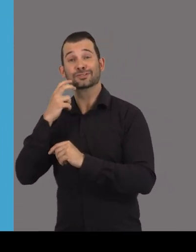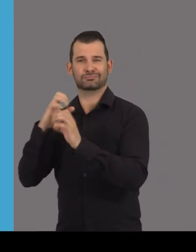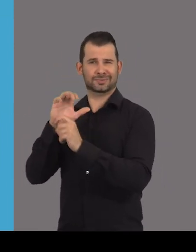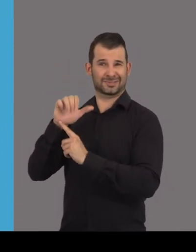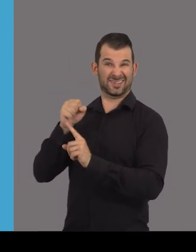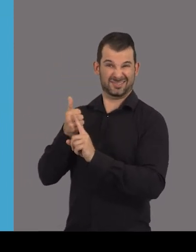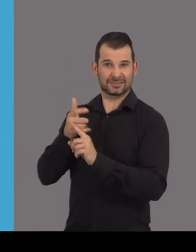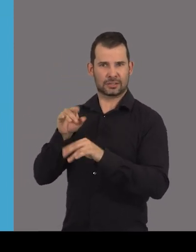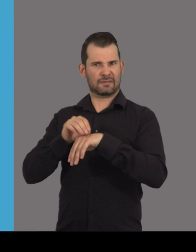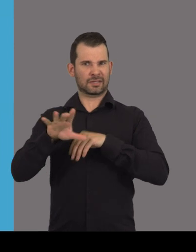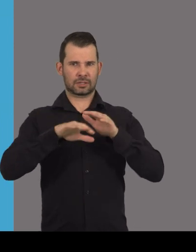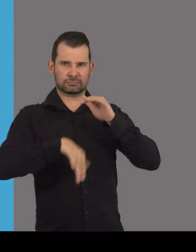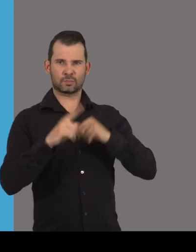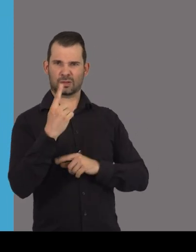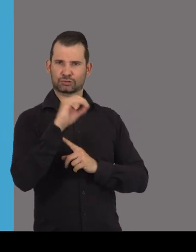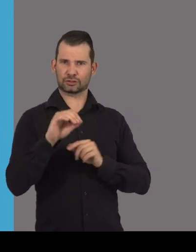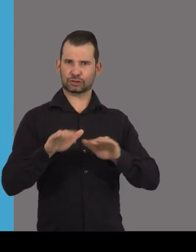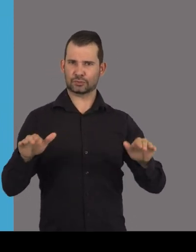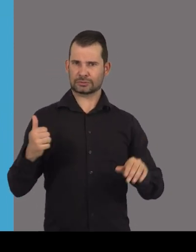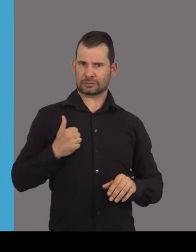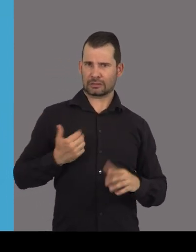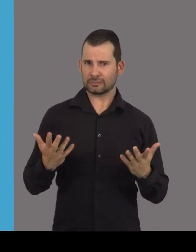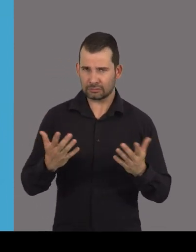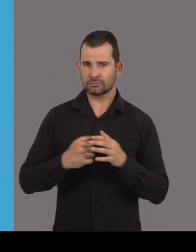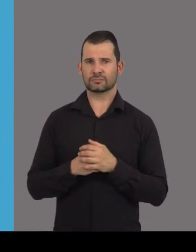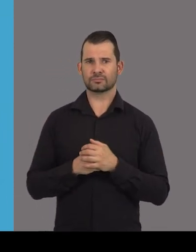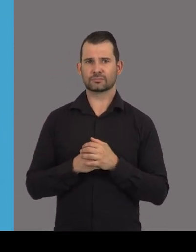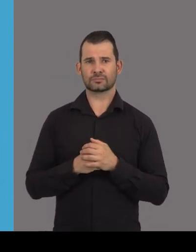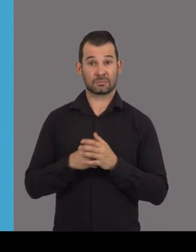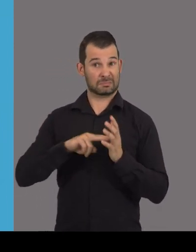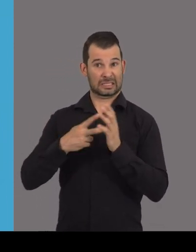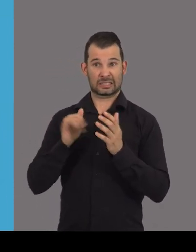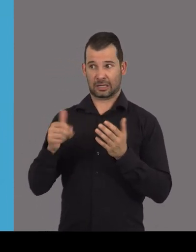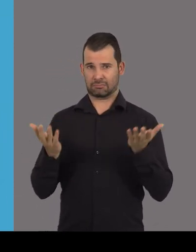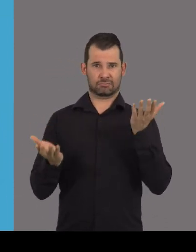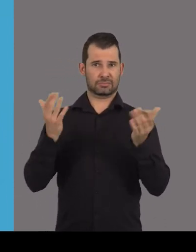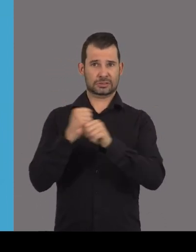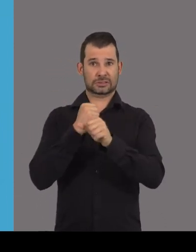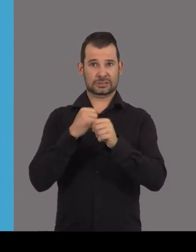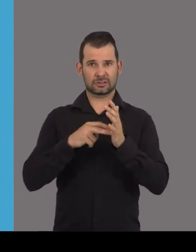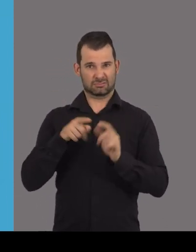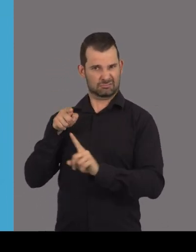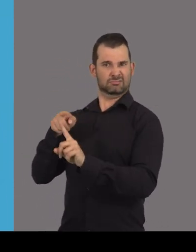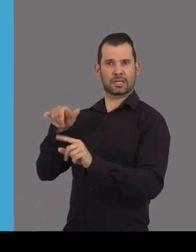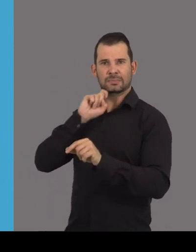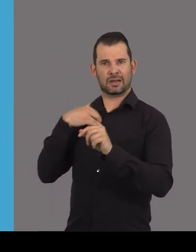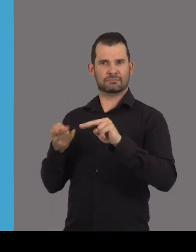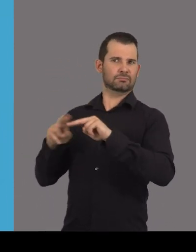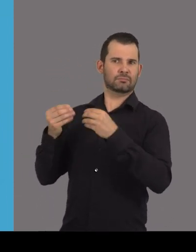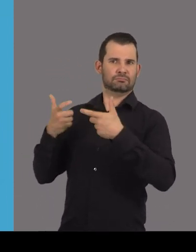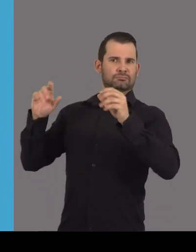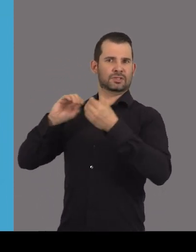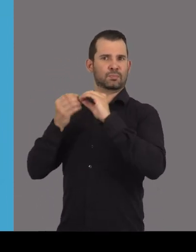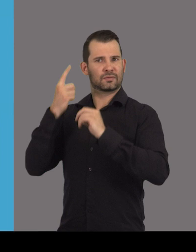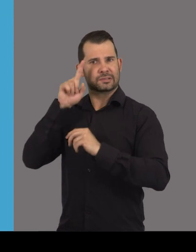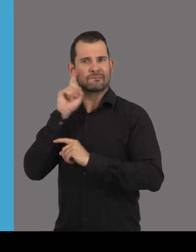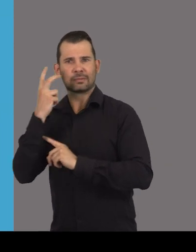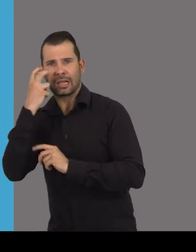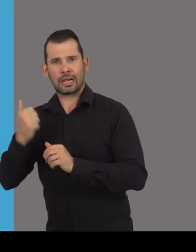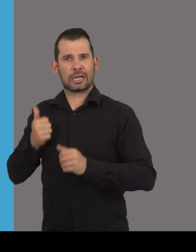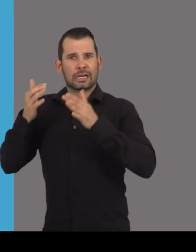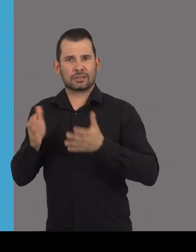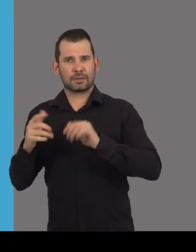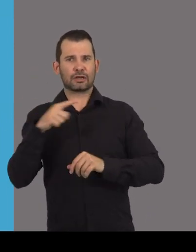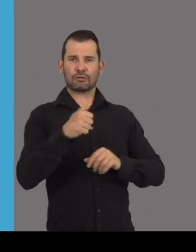speech affects less than 1% of children in Canada, which would suggest that there are a greater number of deafblind Canadians than there are